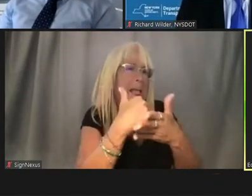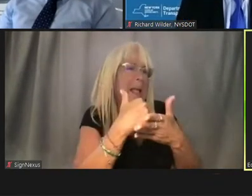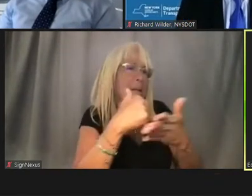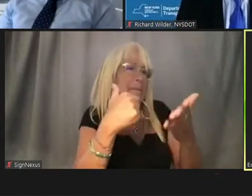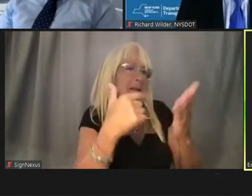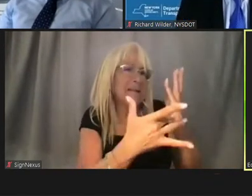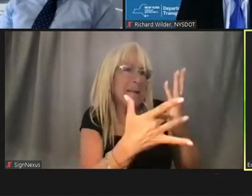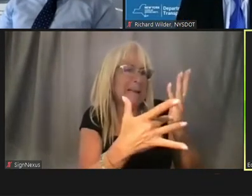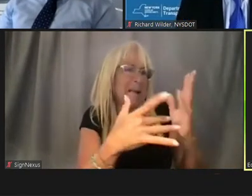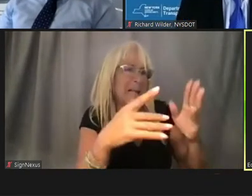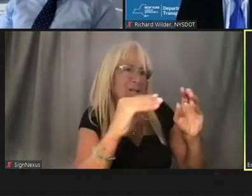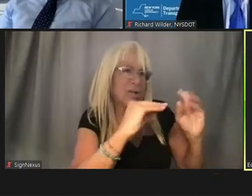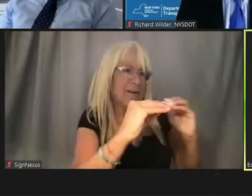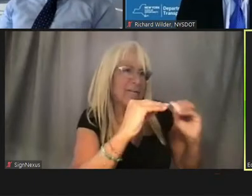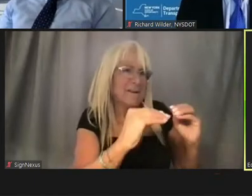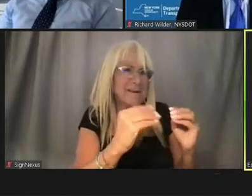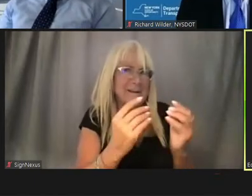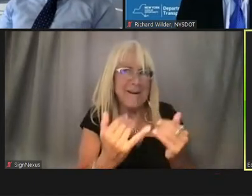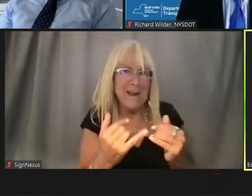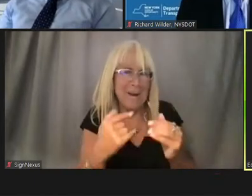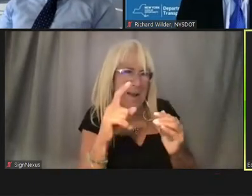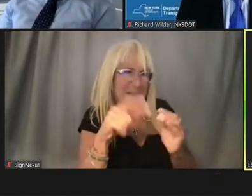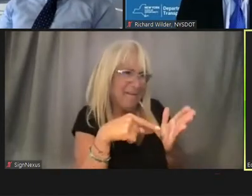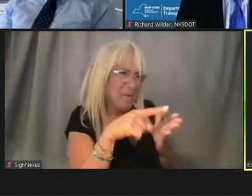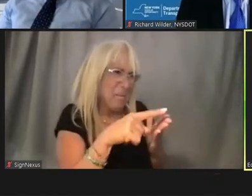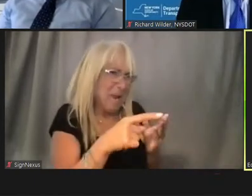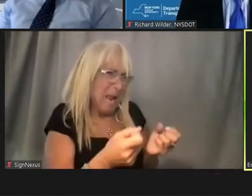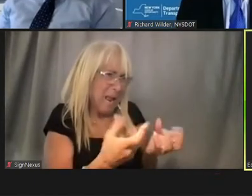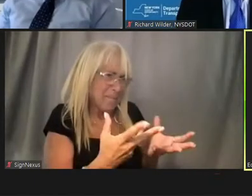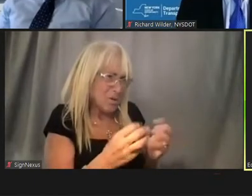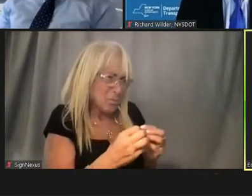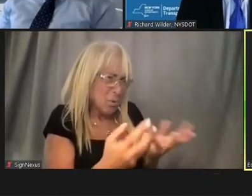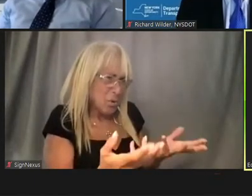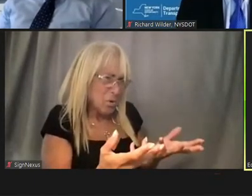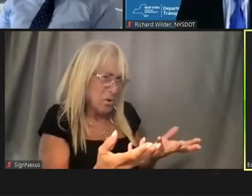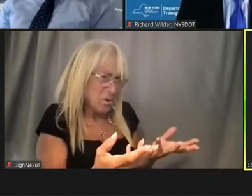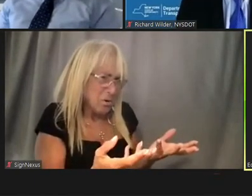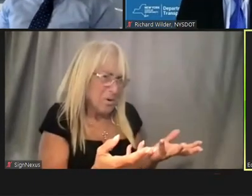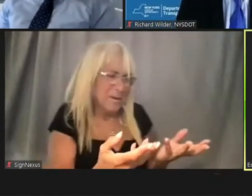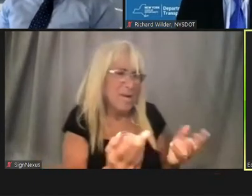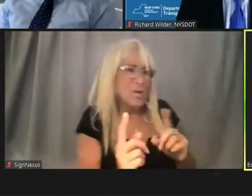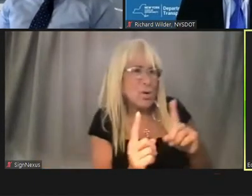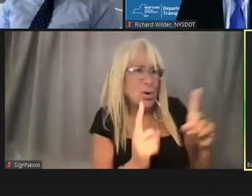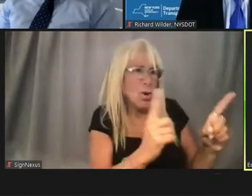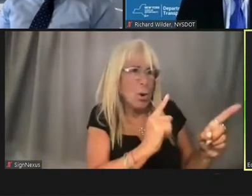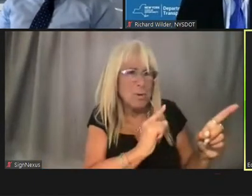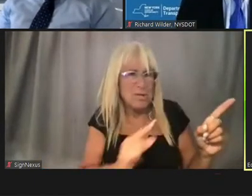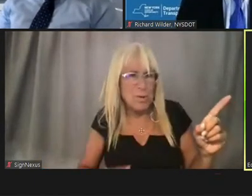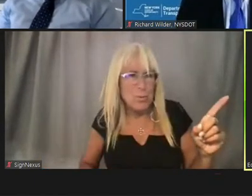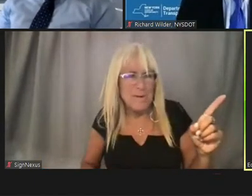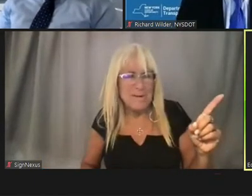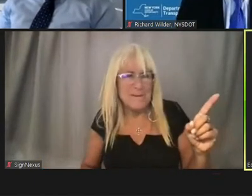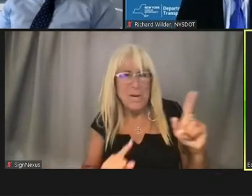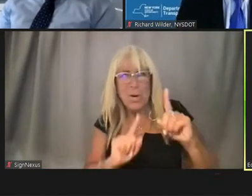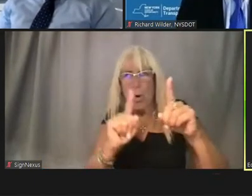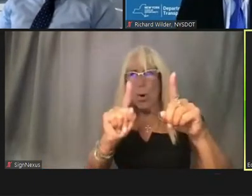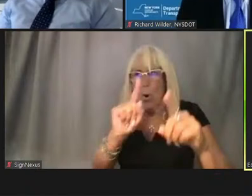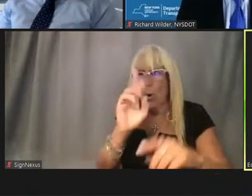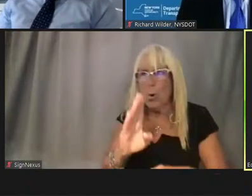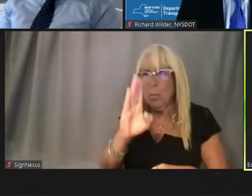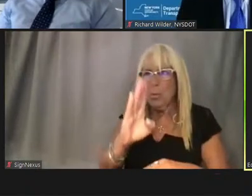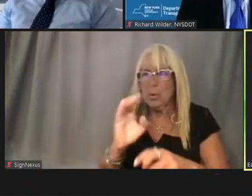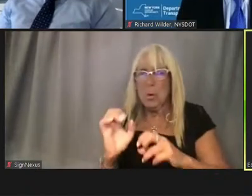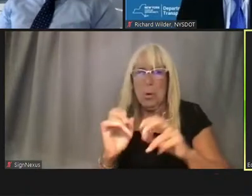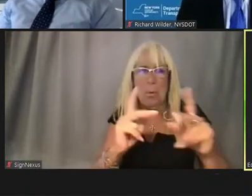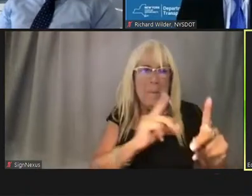pay how much more you got to to come into Queens then I might have to go to Brooklyn and come back into